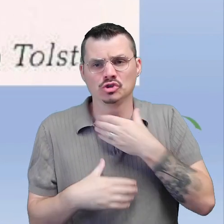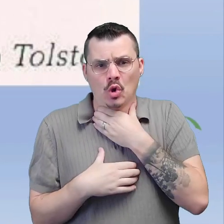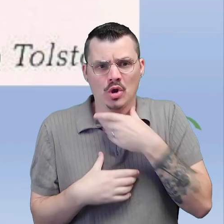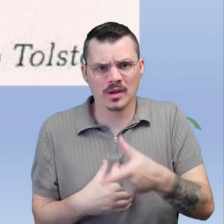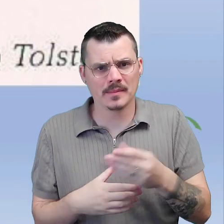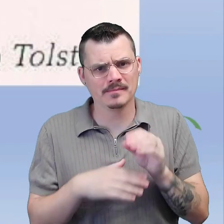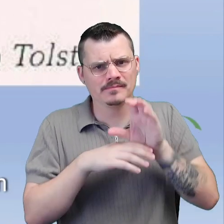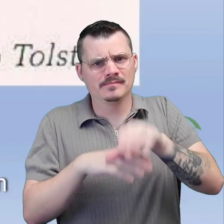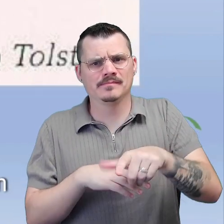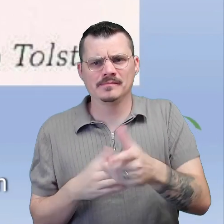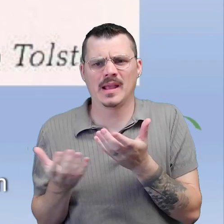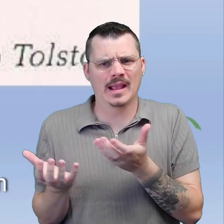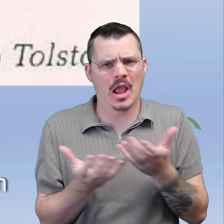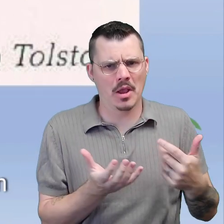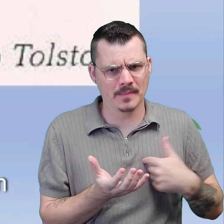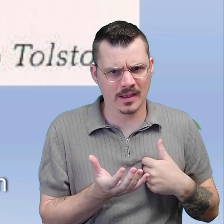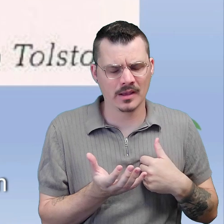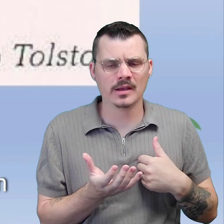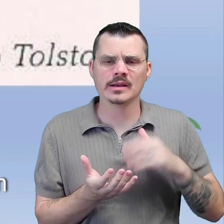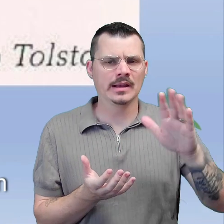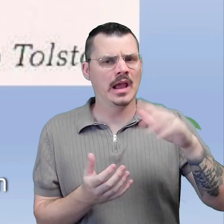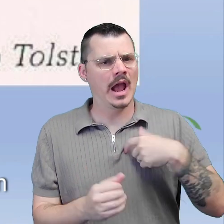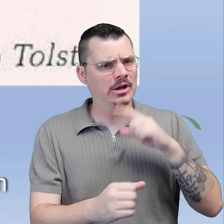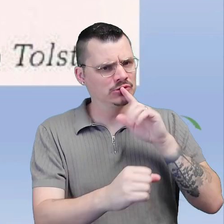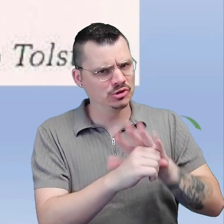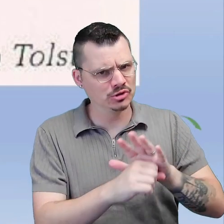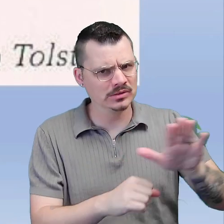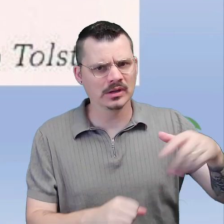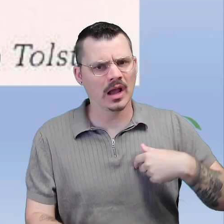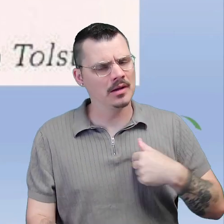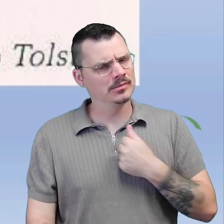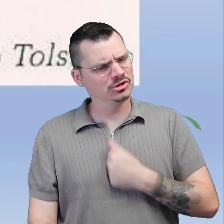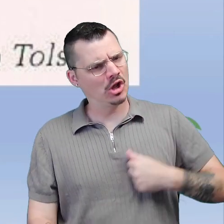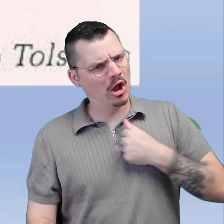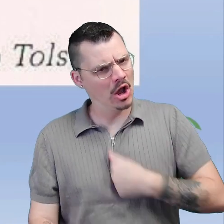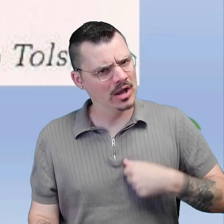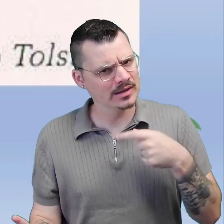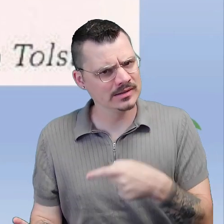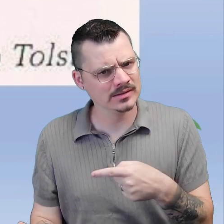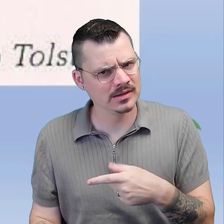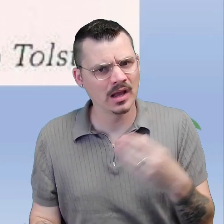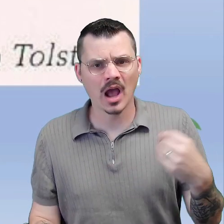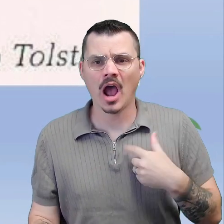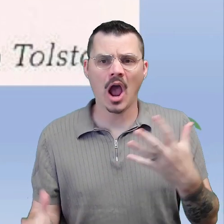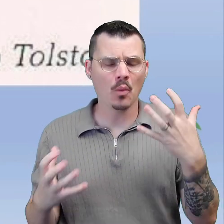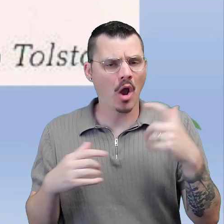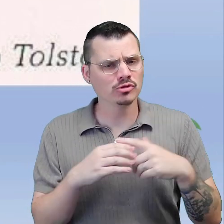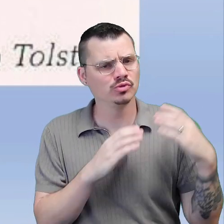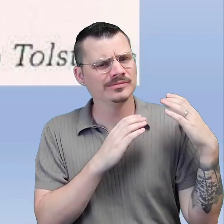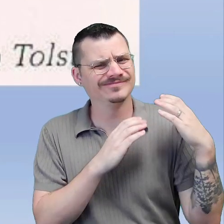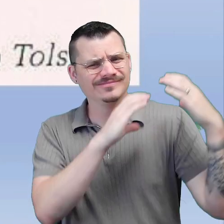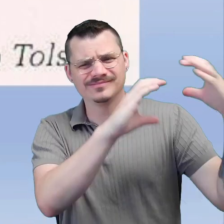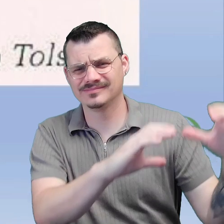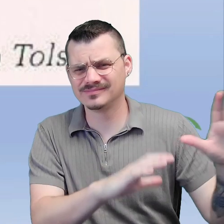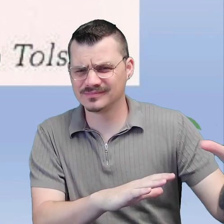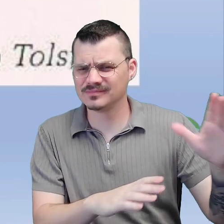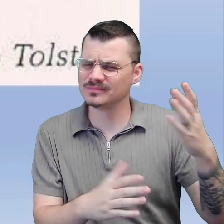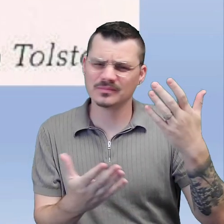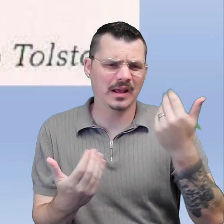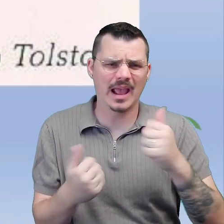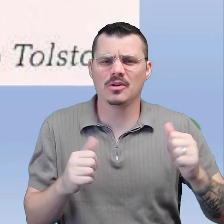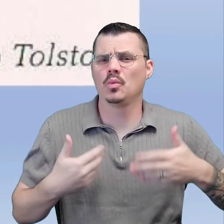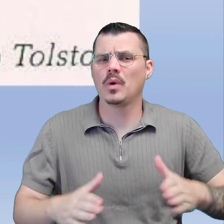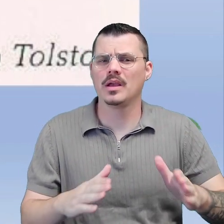carry me, and yet assure myself and others that I'm very sorry for him, and I wish to lighten his burden by all